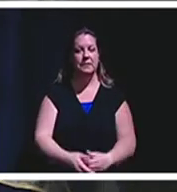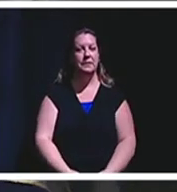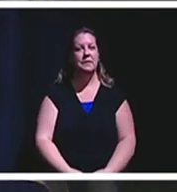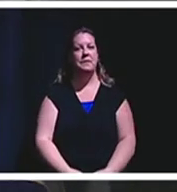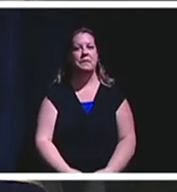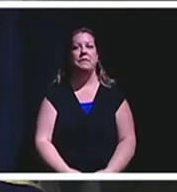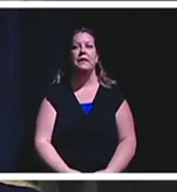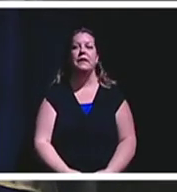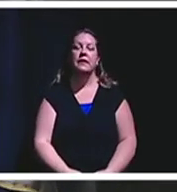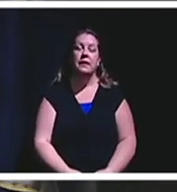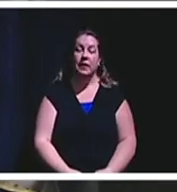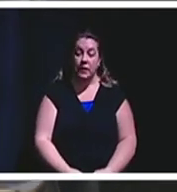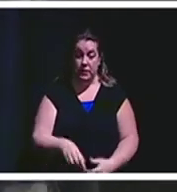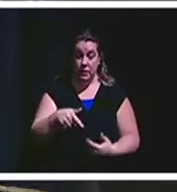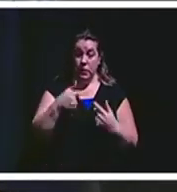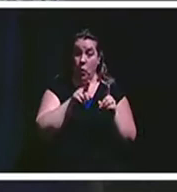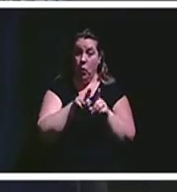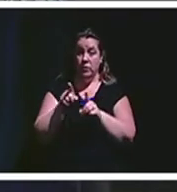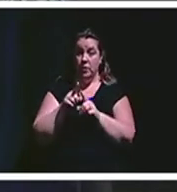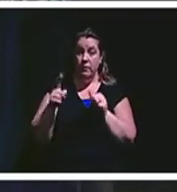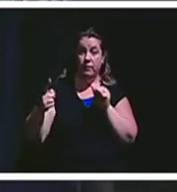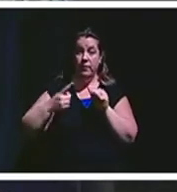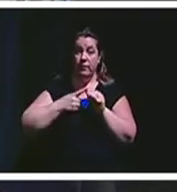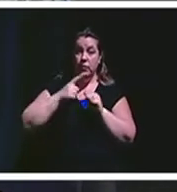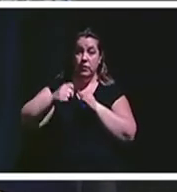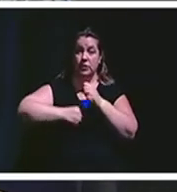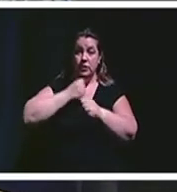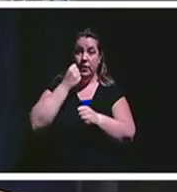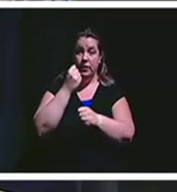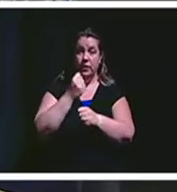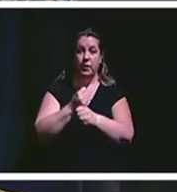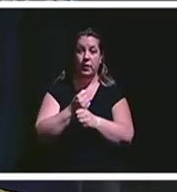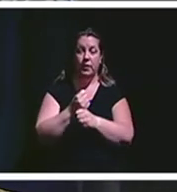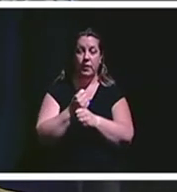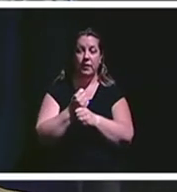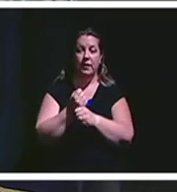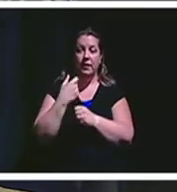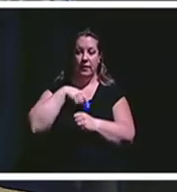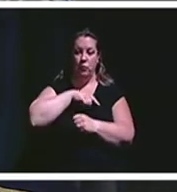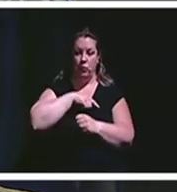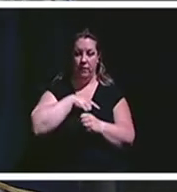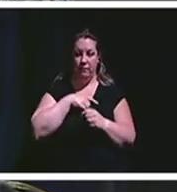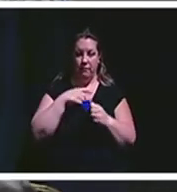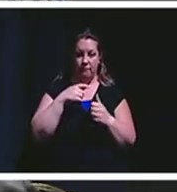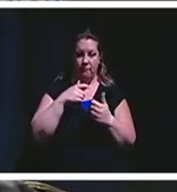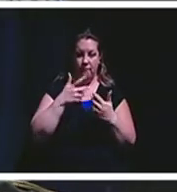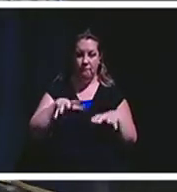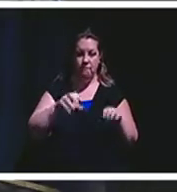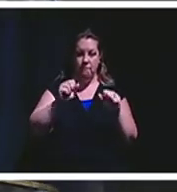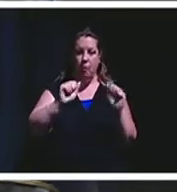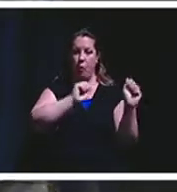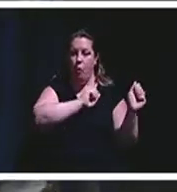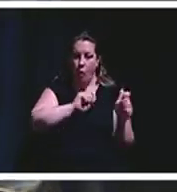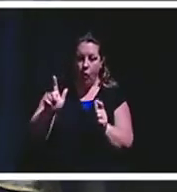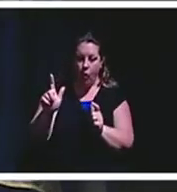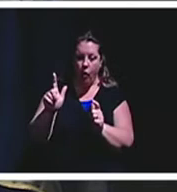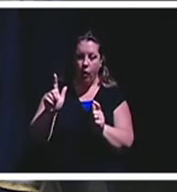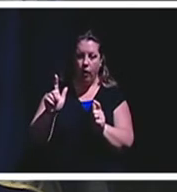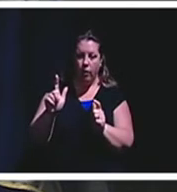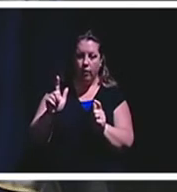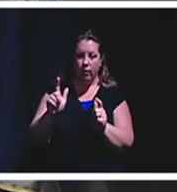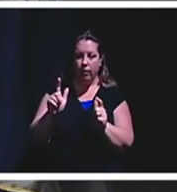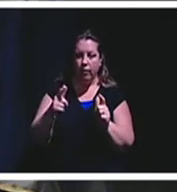This is also the first year we've ever had all of the commencements in